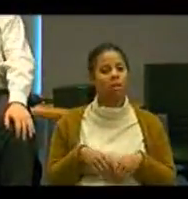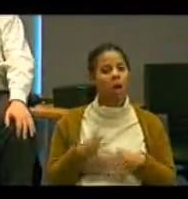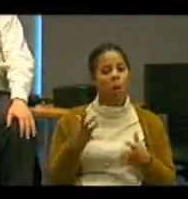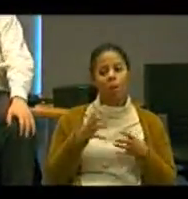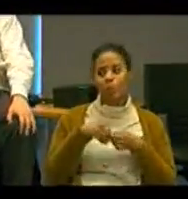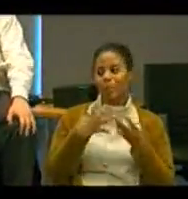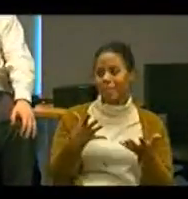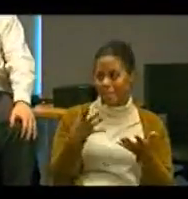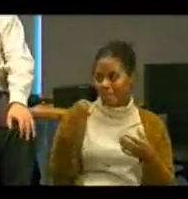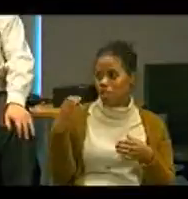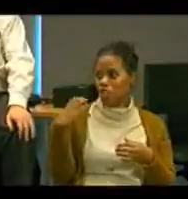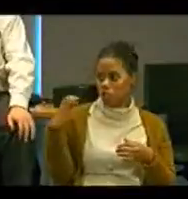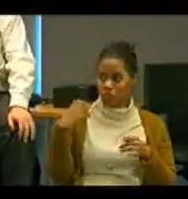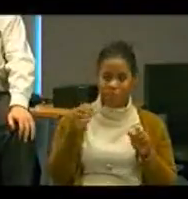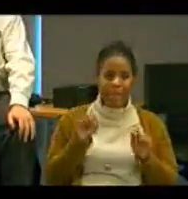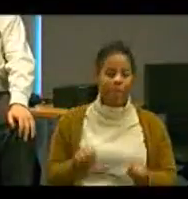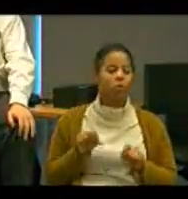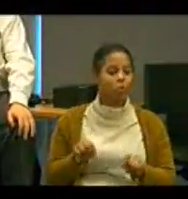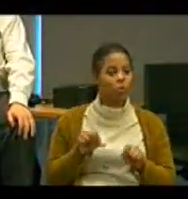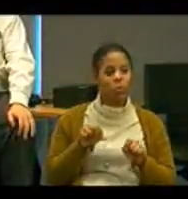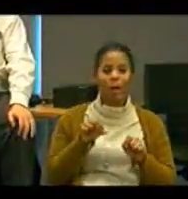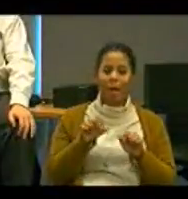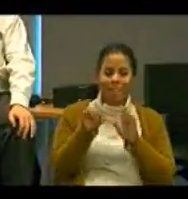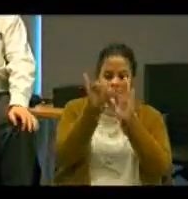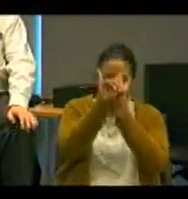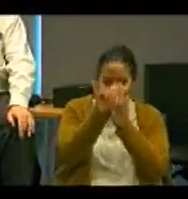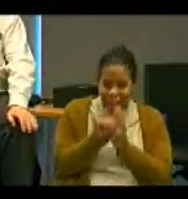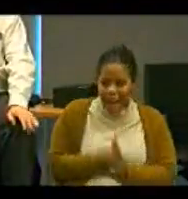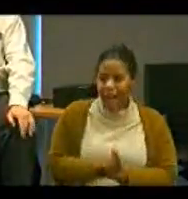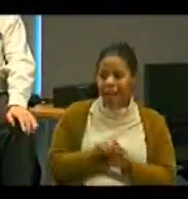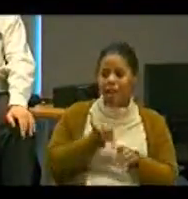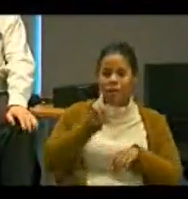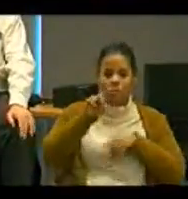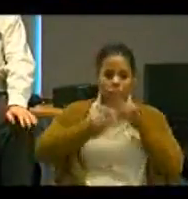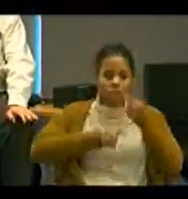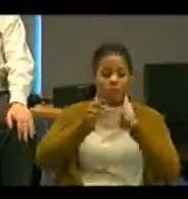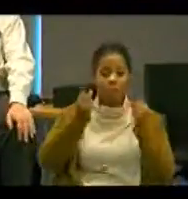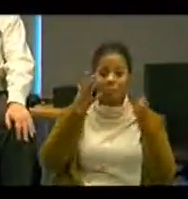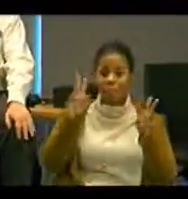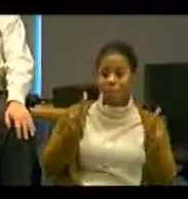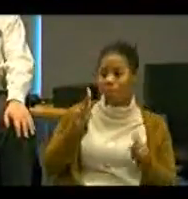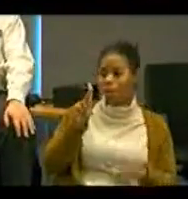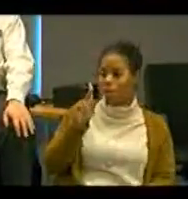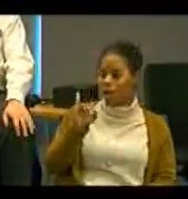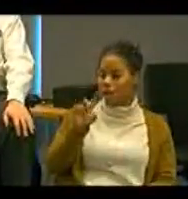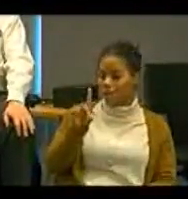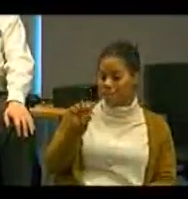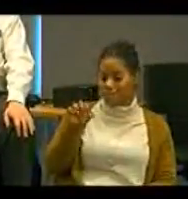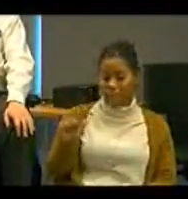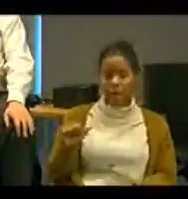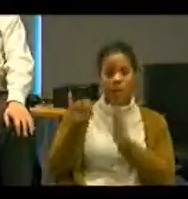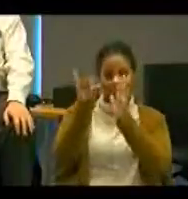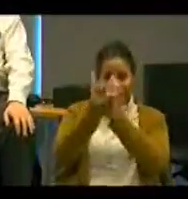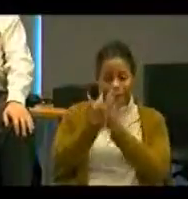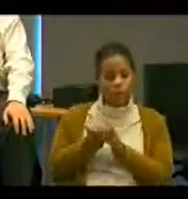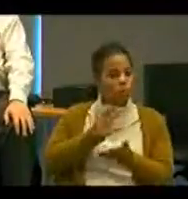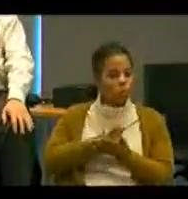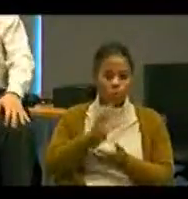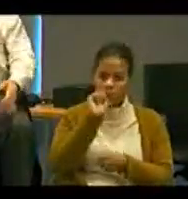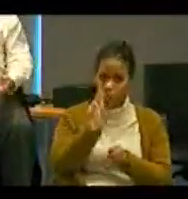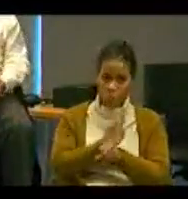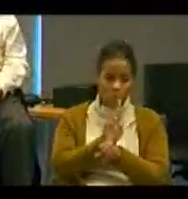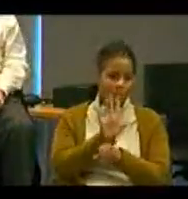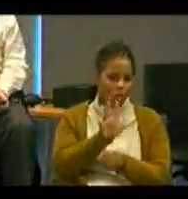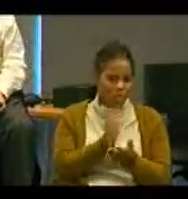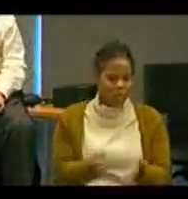ask a question is many people have identified that IDEA that schools are not using their resources, which blows